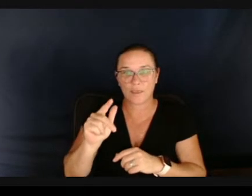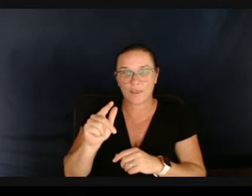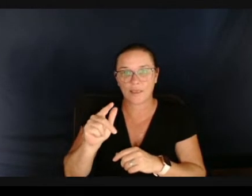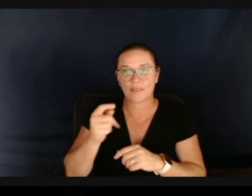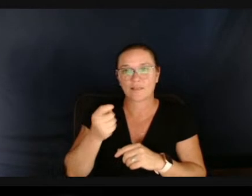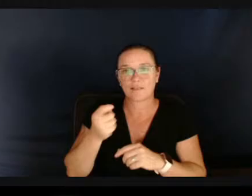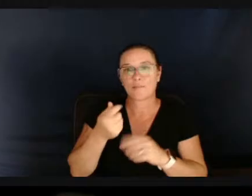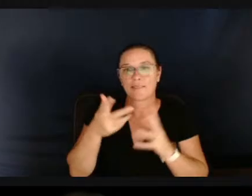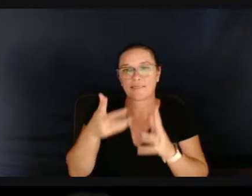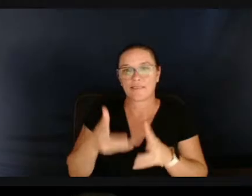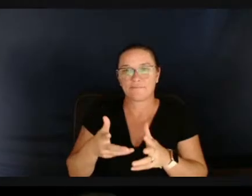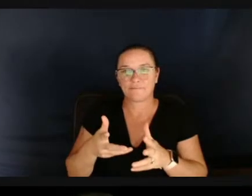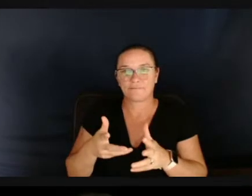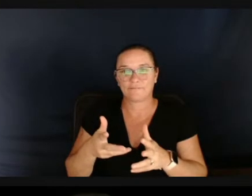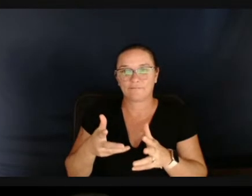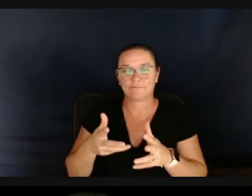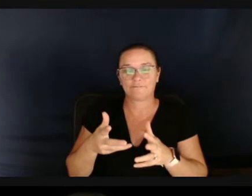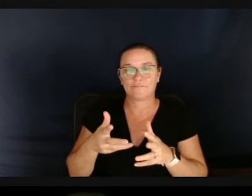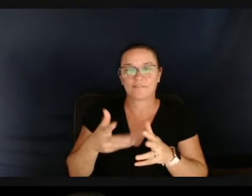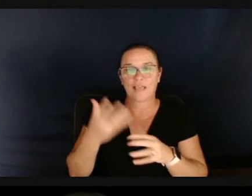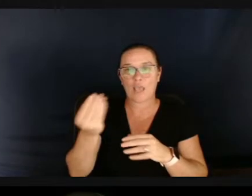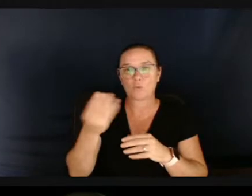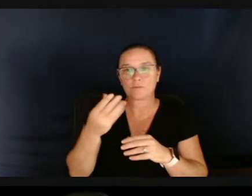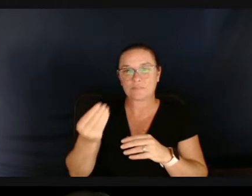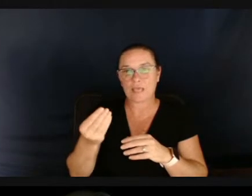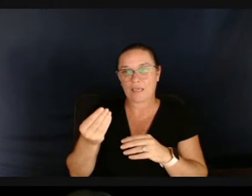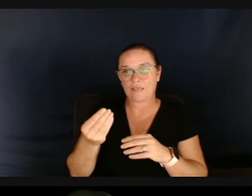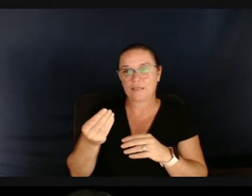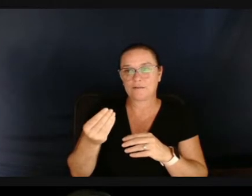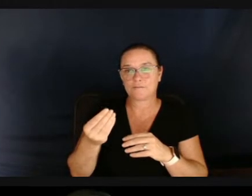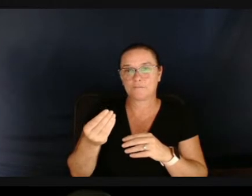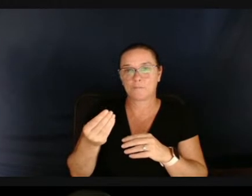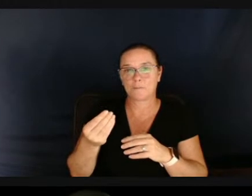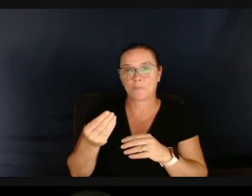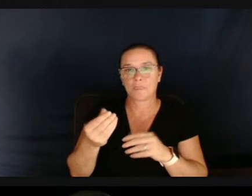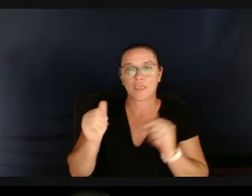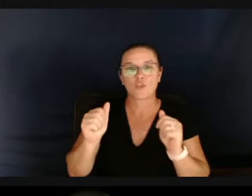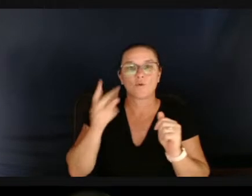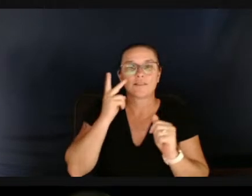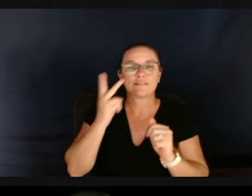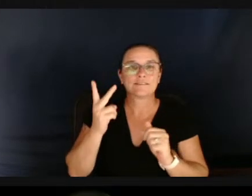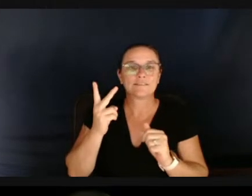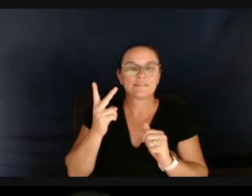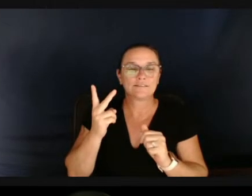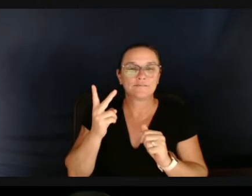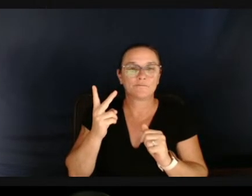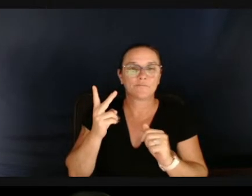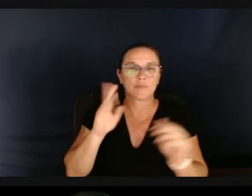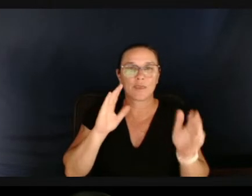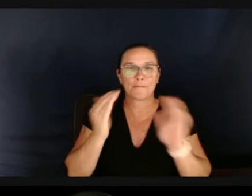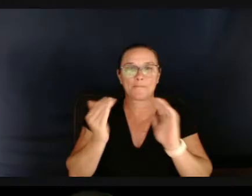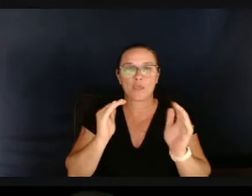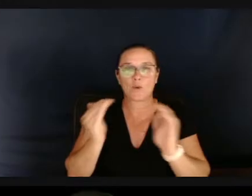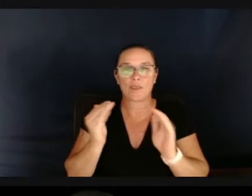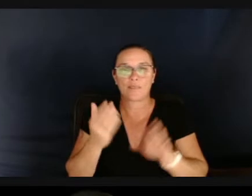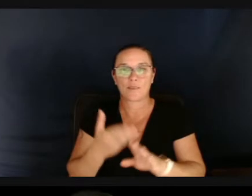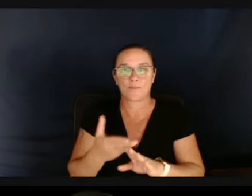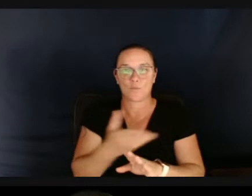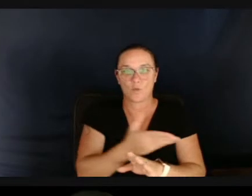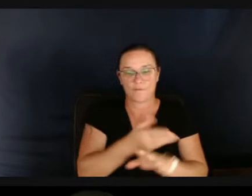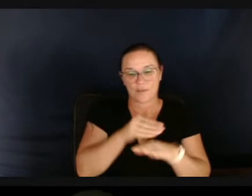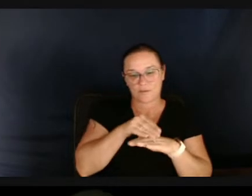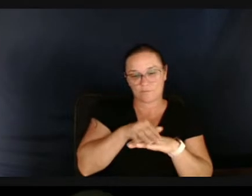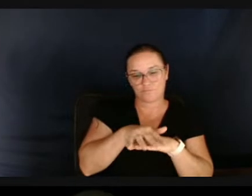bit left outside of the footprint, but you can see some comparison of that previous footprint of